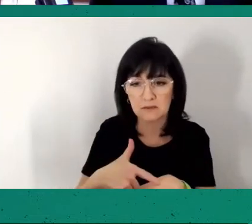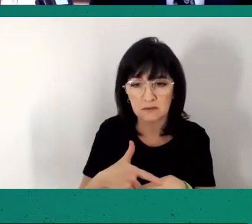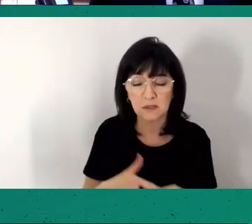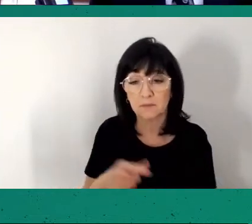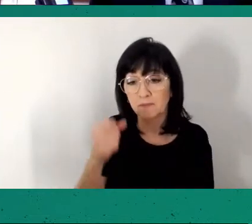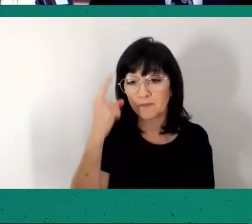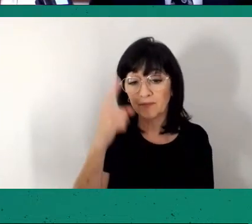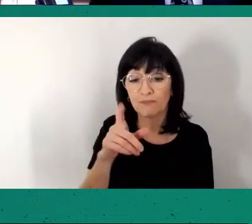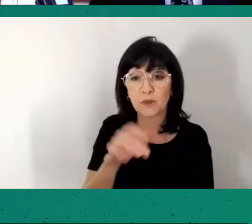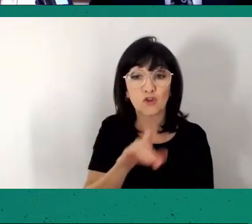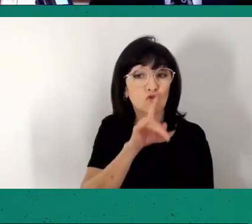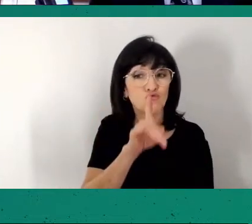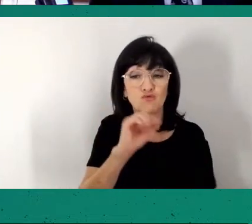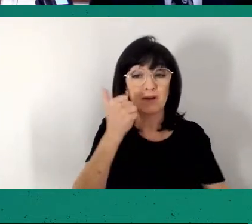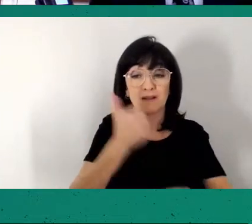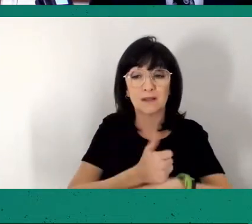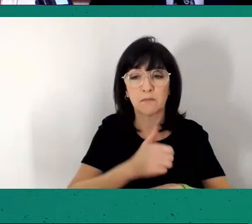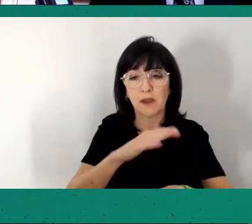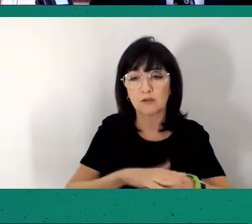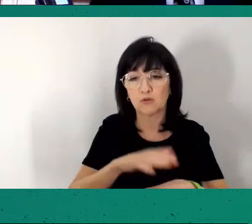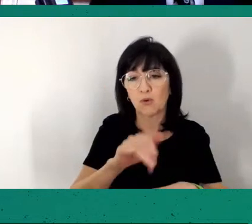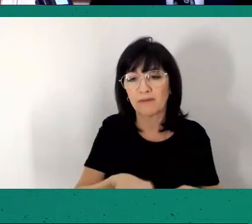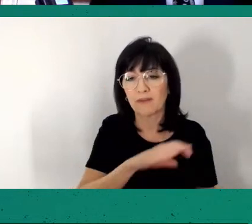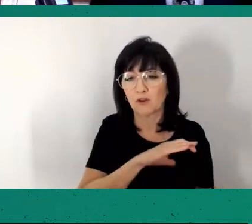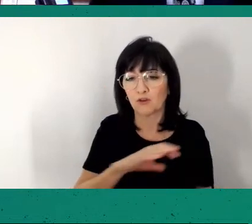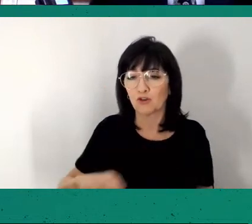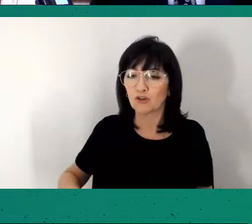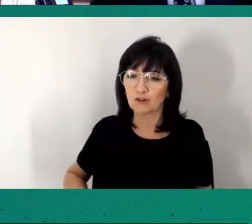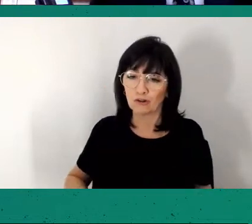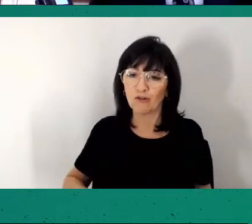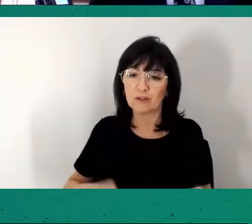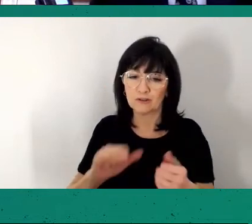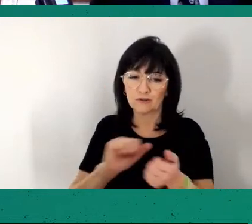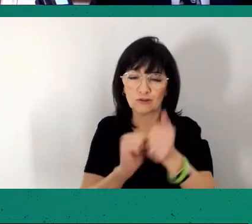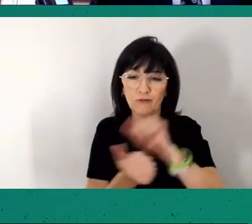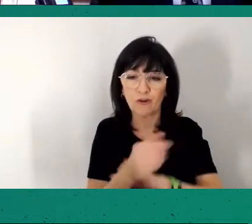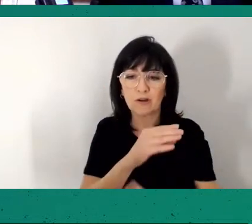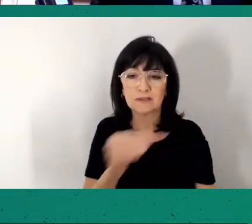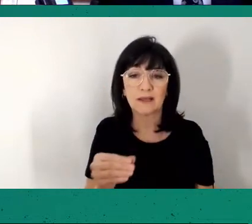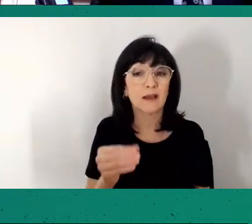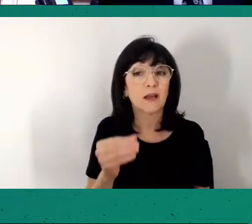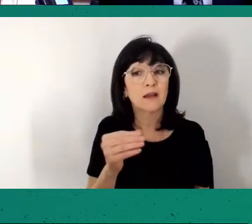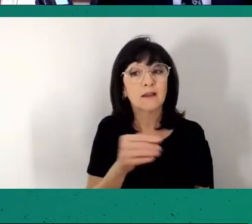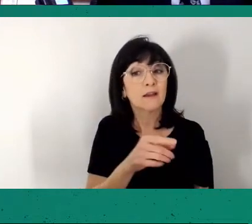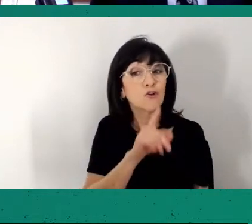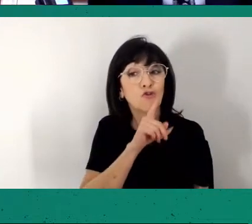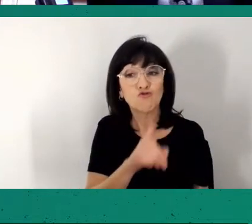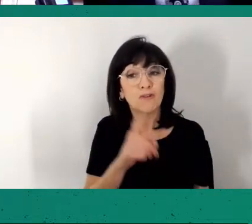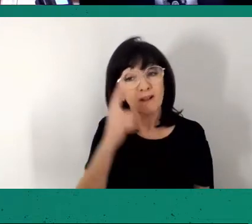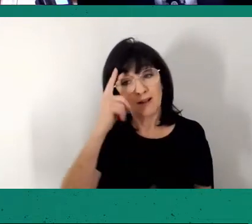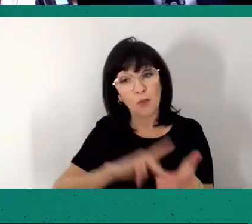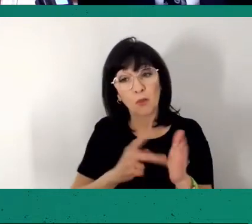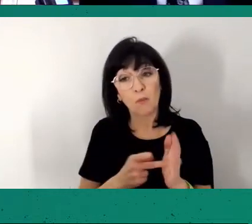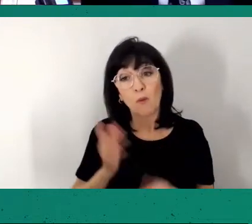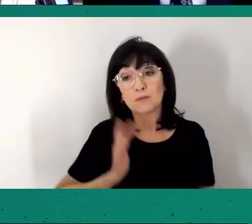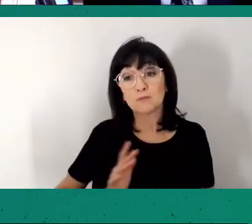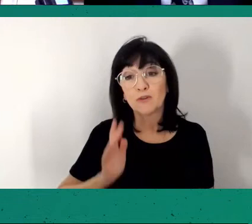conversion and the ability to read and understand the Bible for religious instruction. With